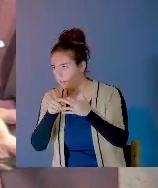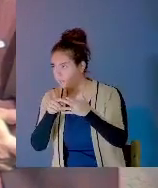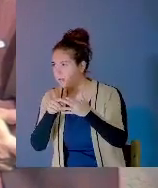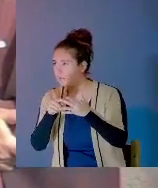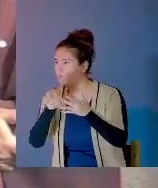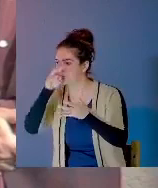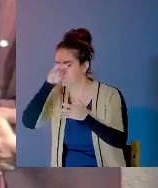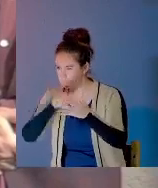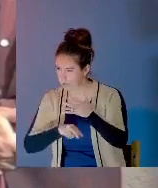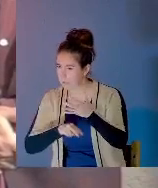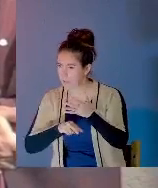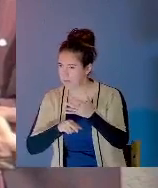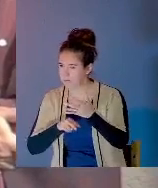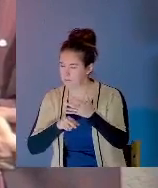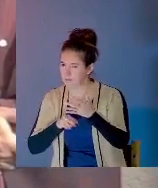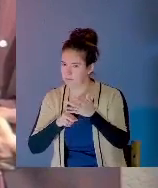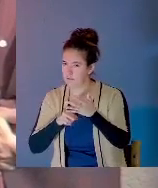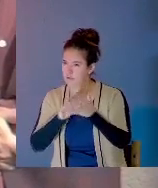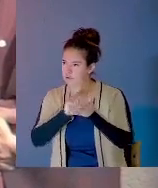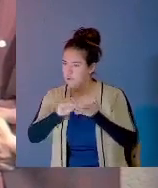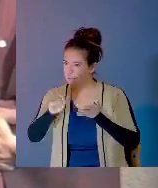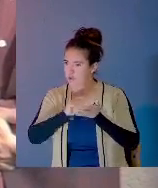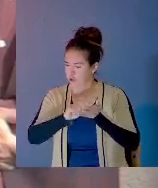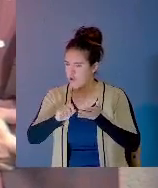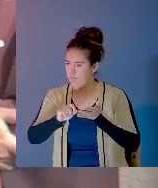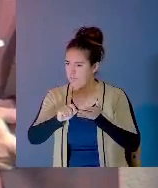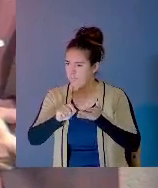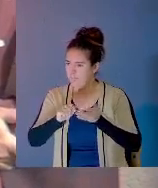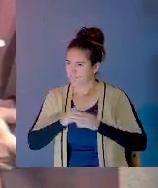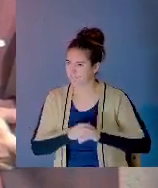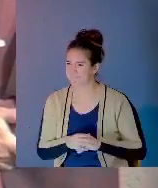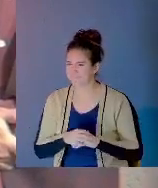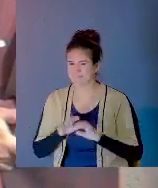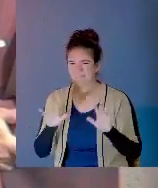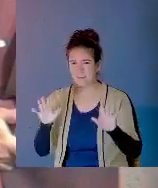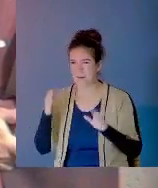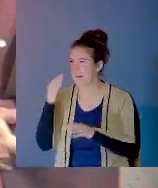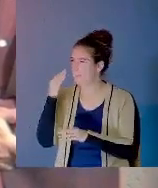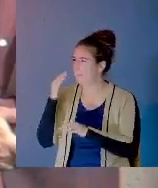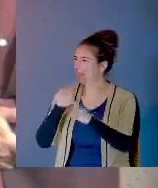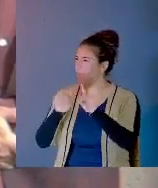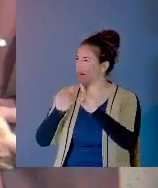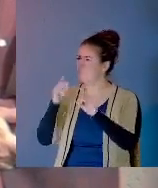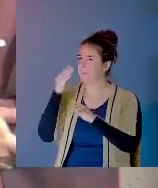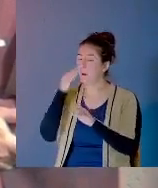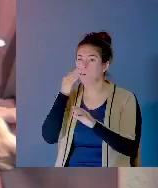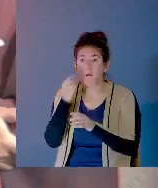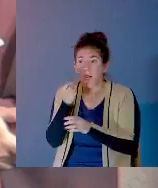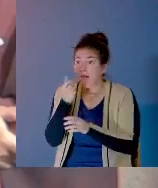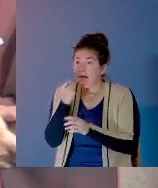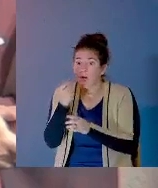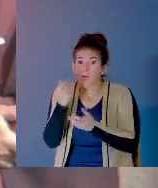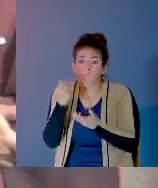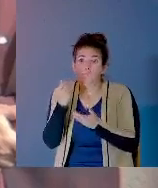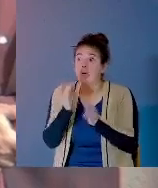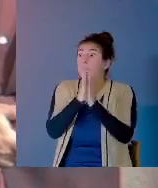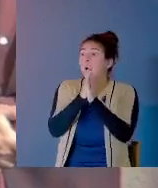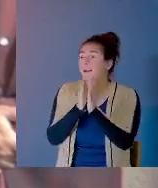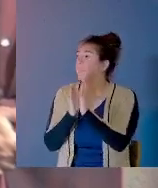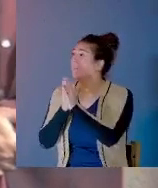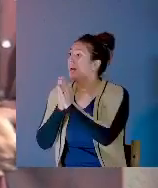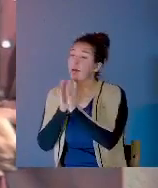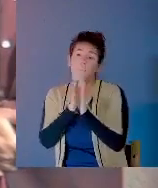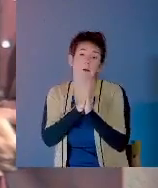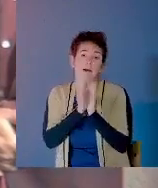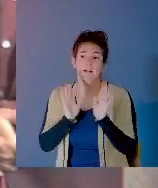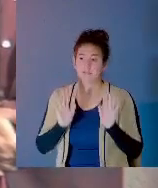during the day, even at work, kind of little ejaculations of praise, little bits of surrender. God,